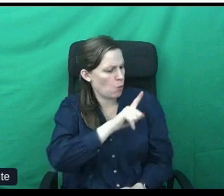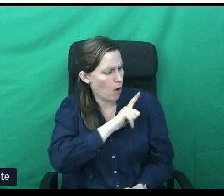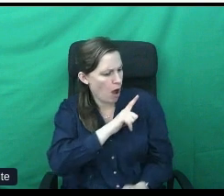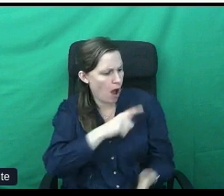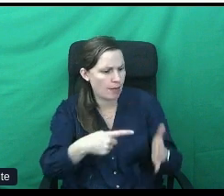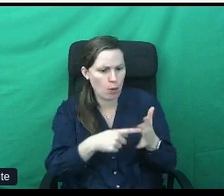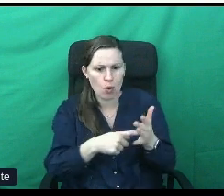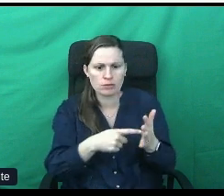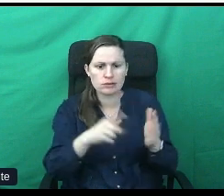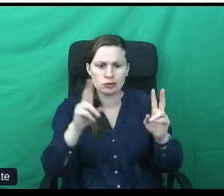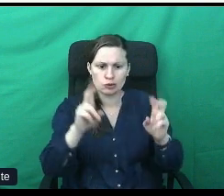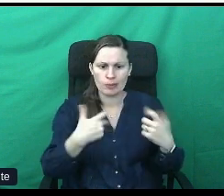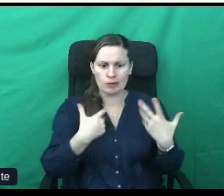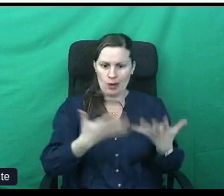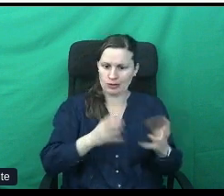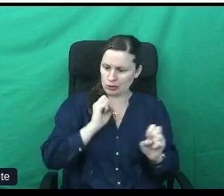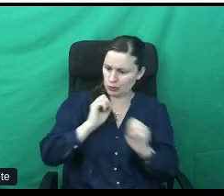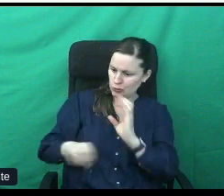topic.